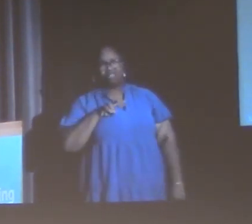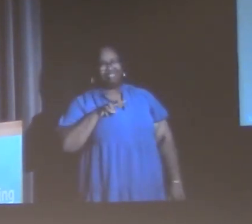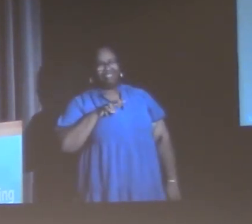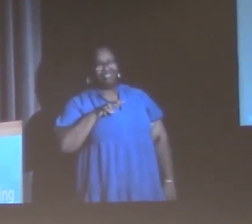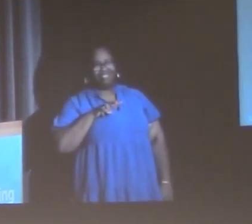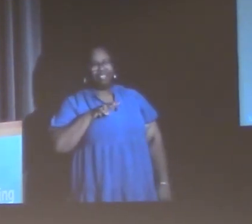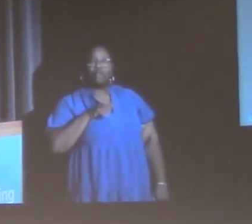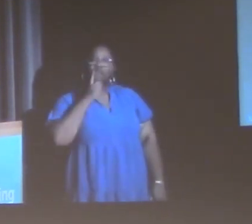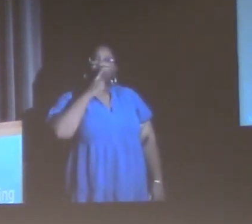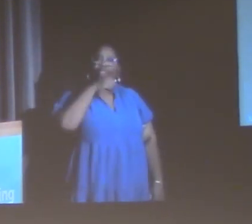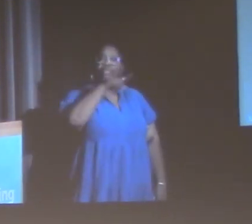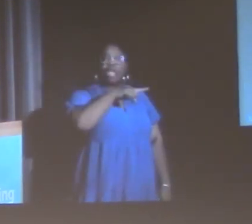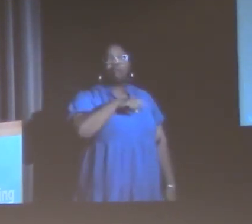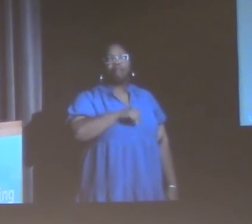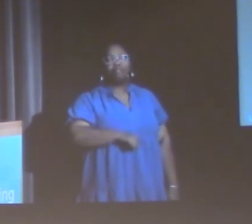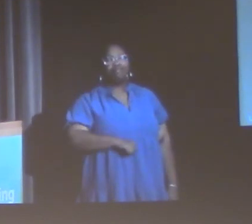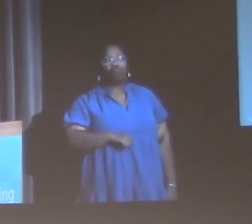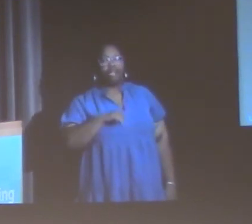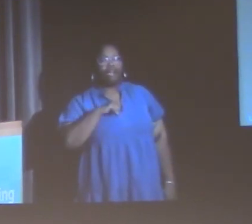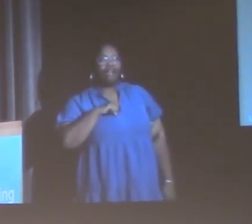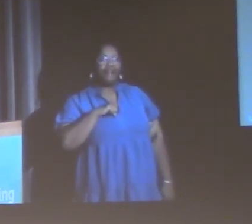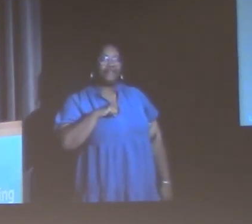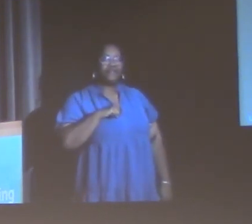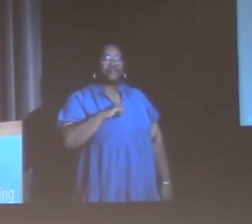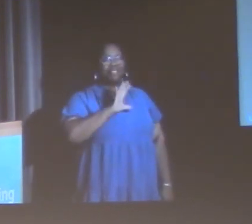they were so proud. It was,